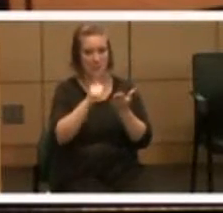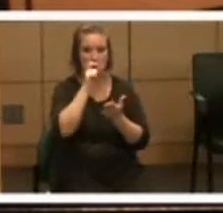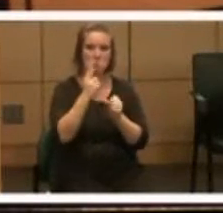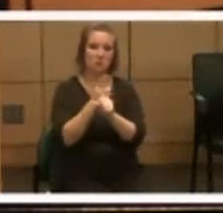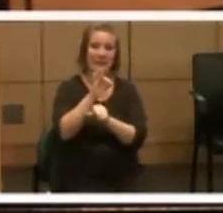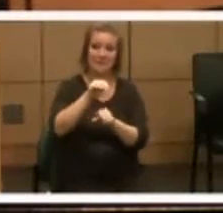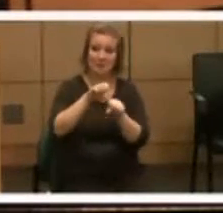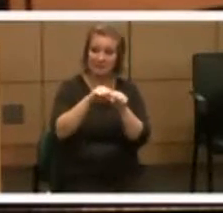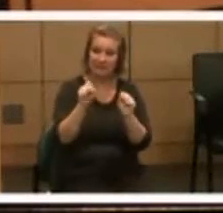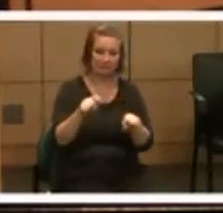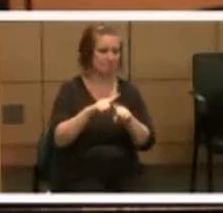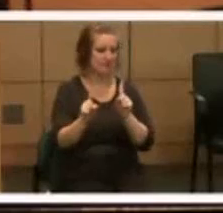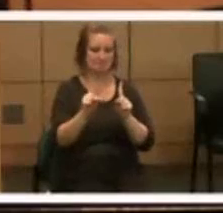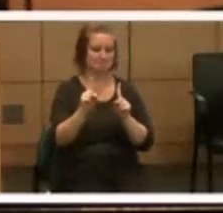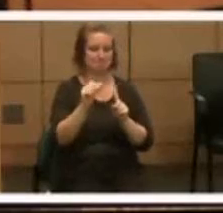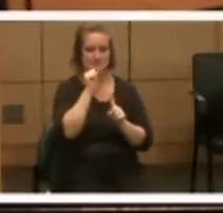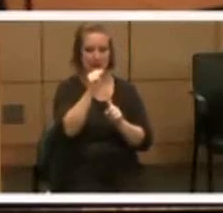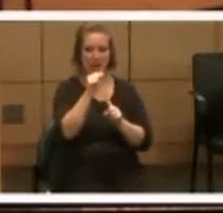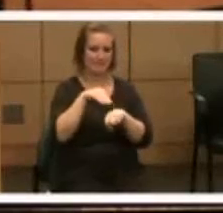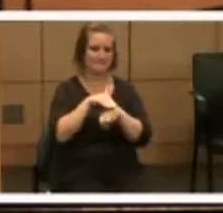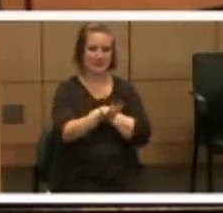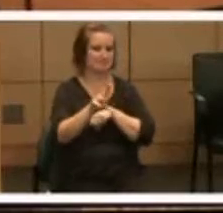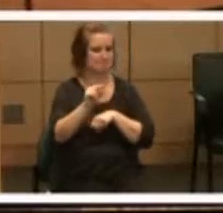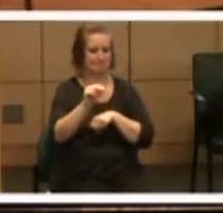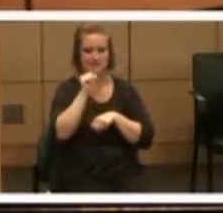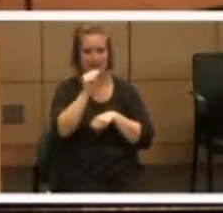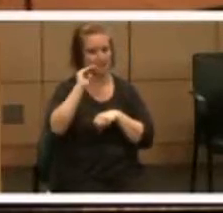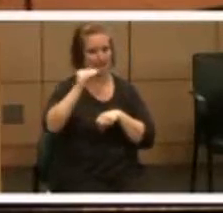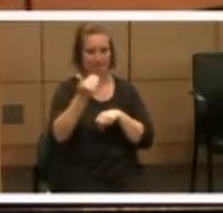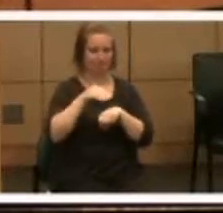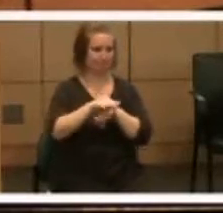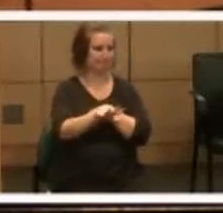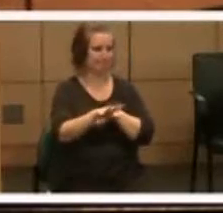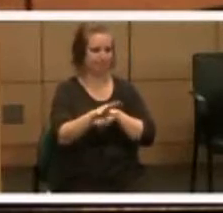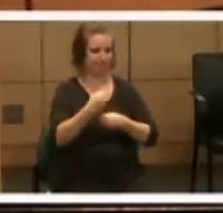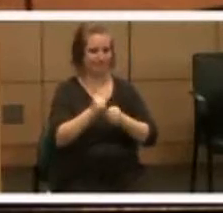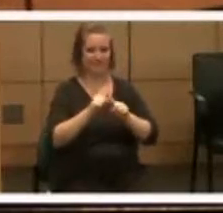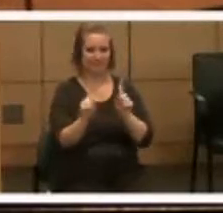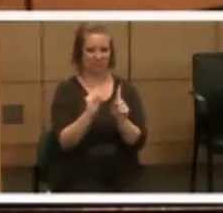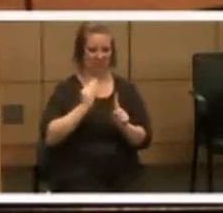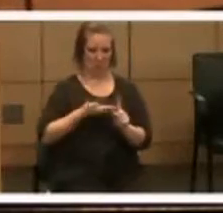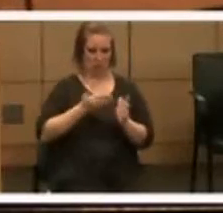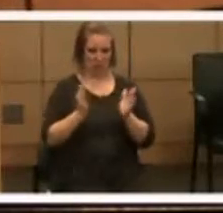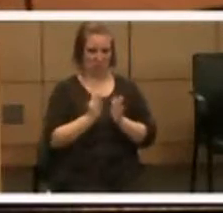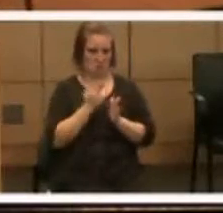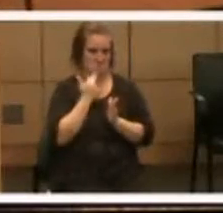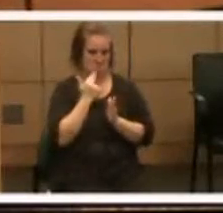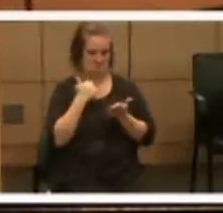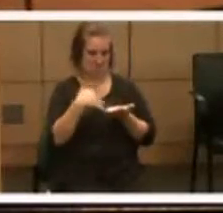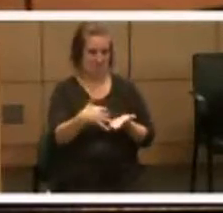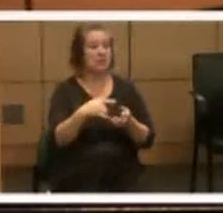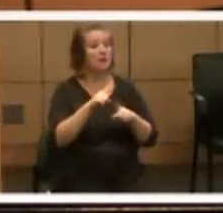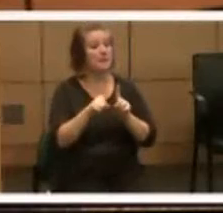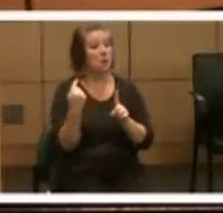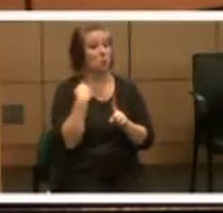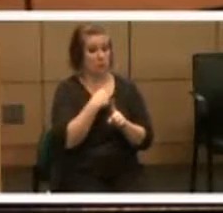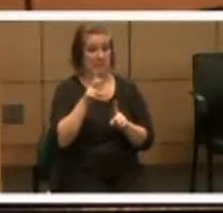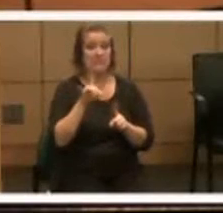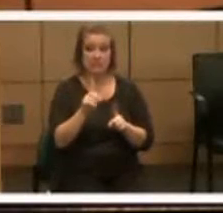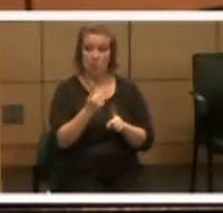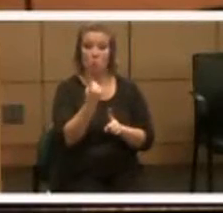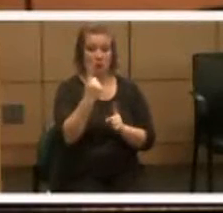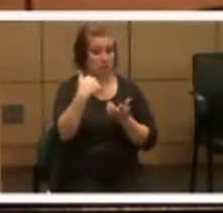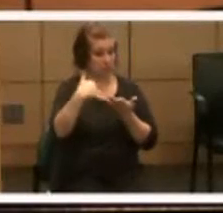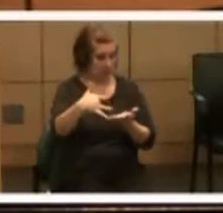systems, but that didn't seem to make a difference, at least in the small studies that we have. But we did do one